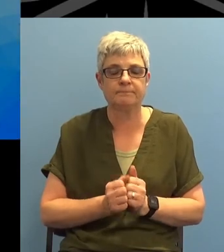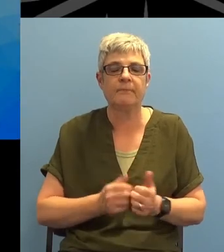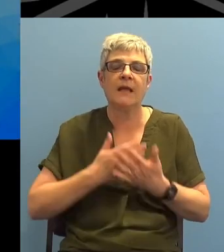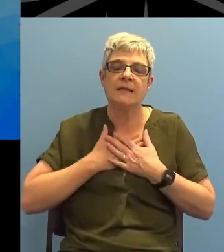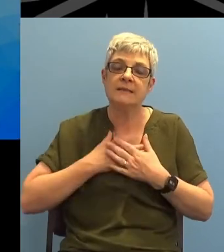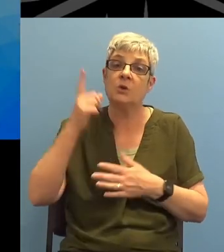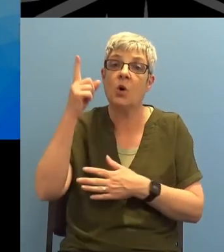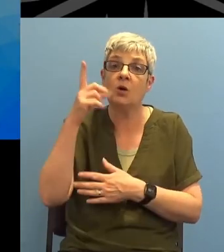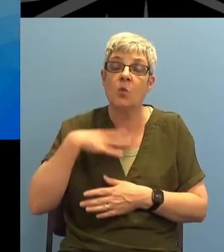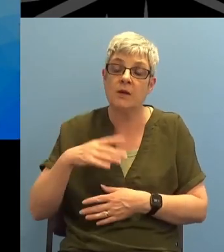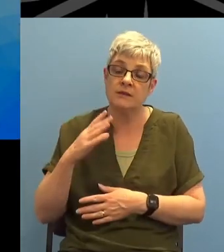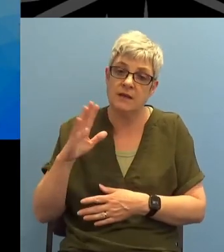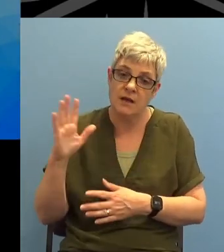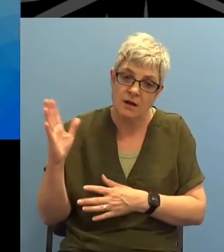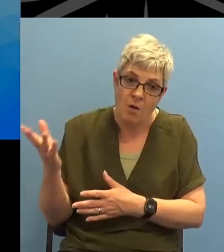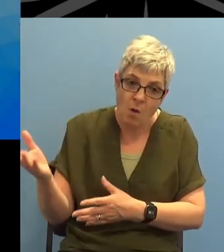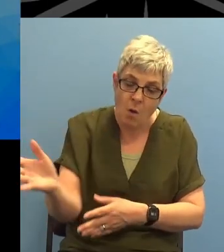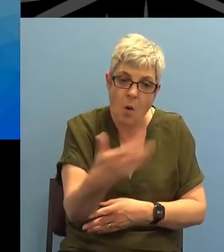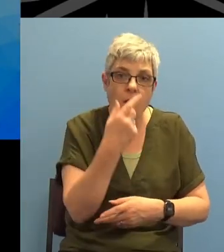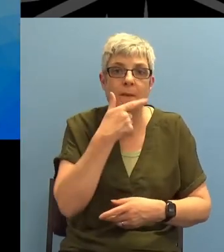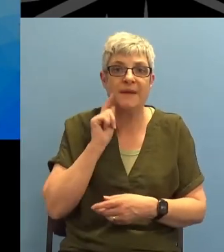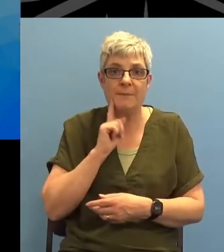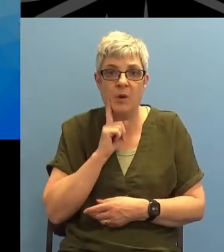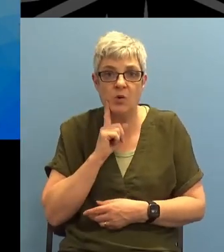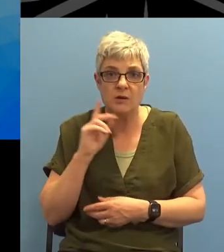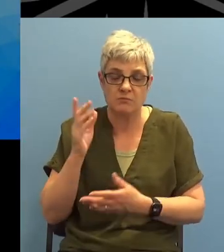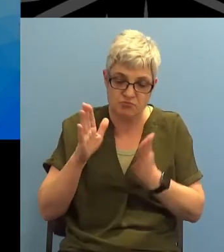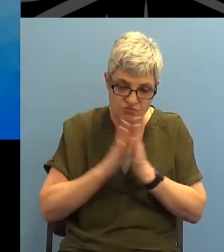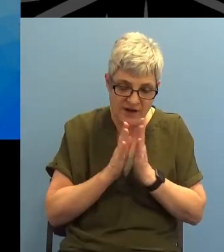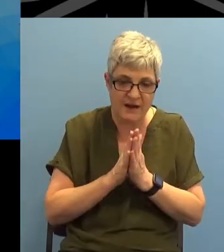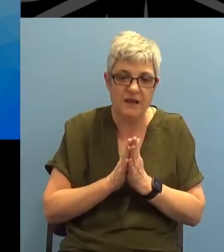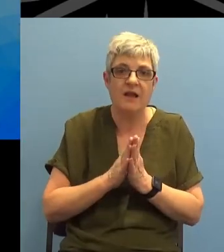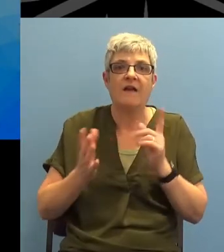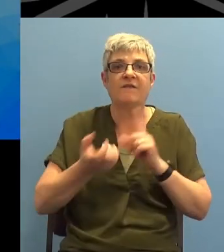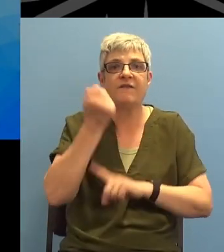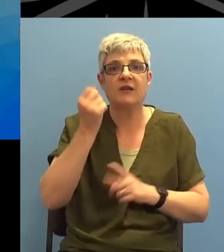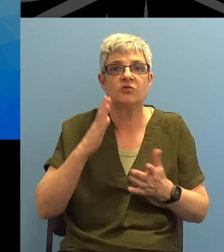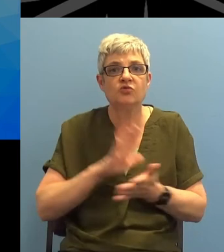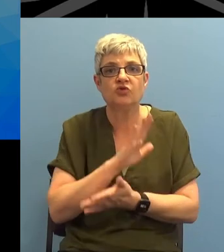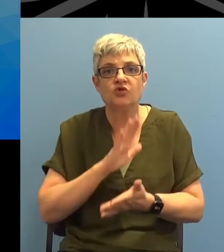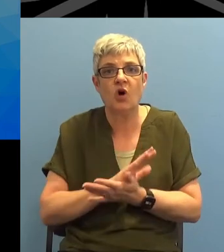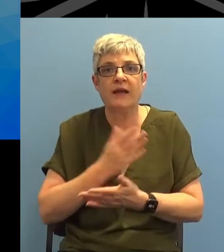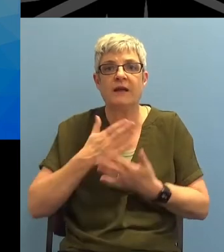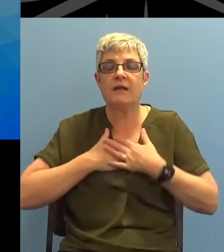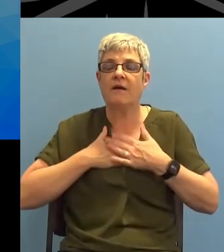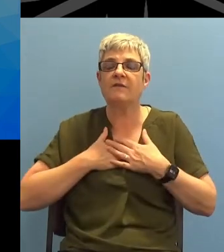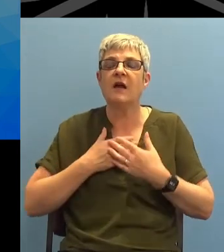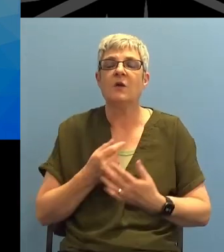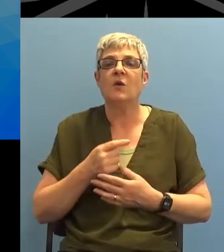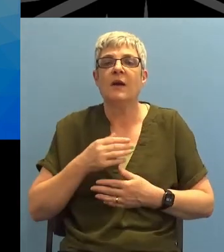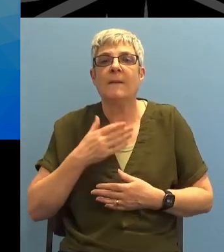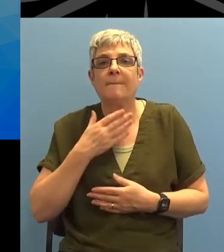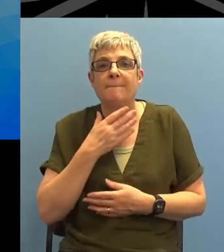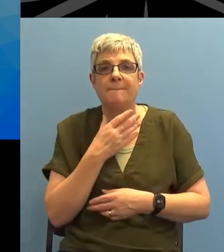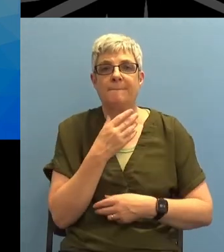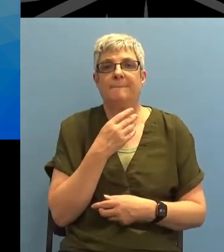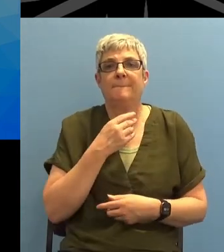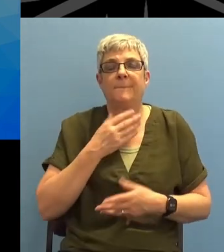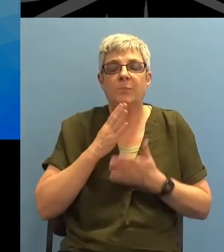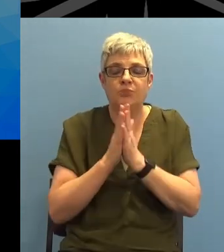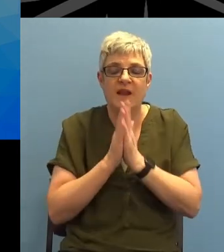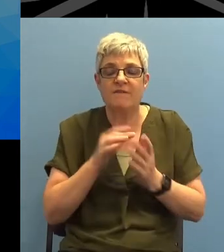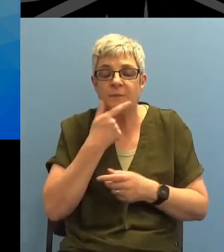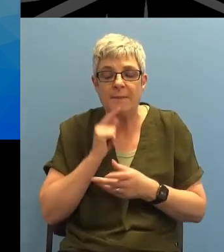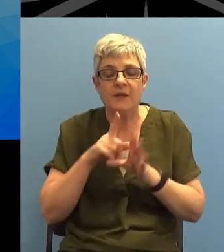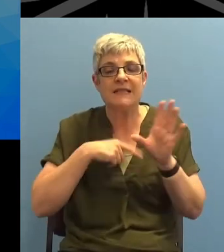Dear God, we want to bring all these people and pray that they would be able to find joy in loving you. We pray for the people in Yemen who are currently going hungry from famine. We pray that you would be